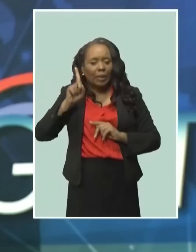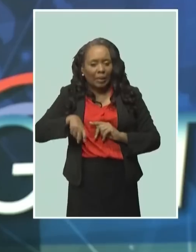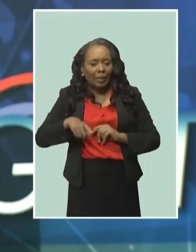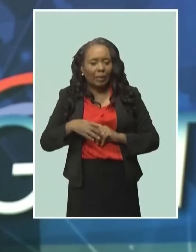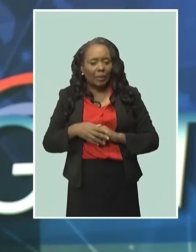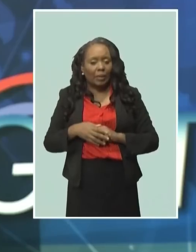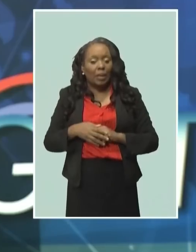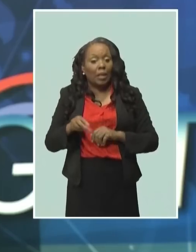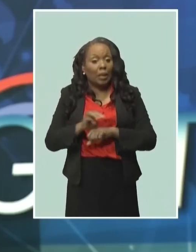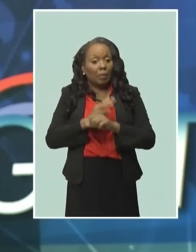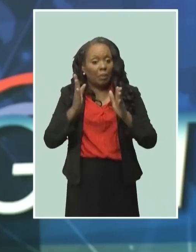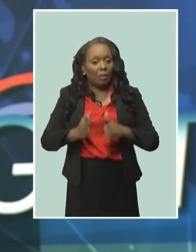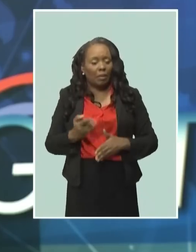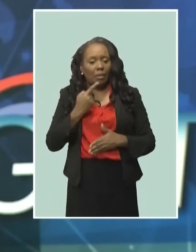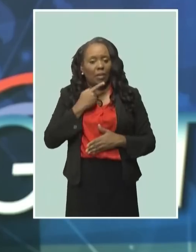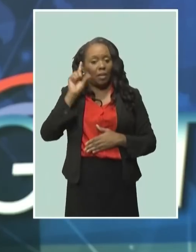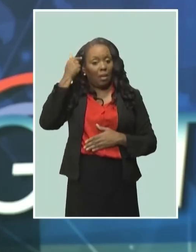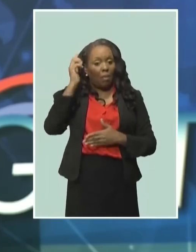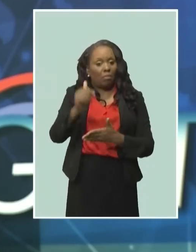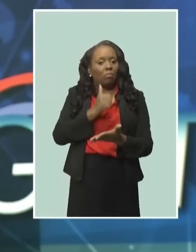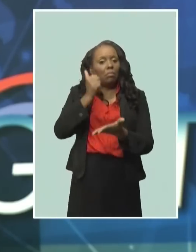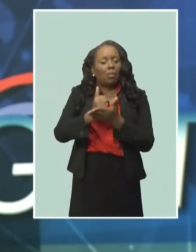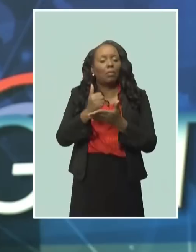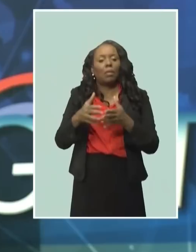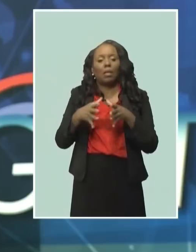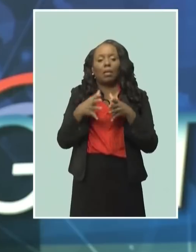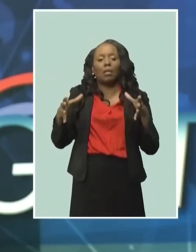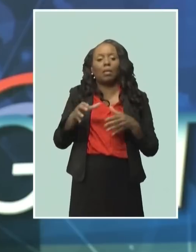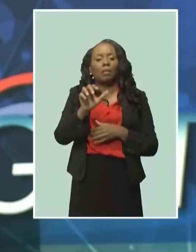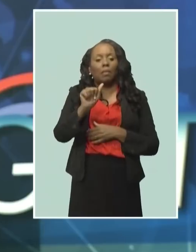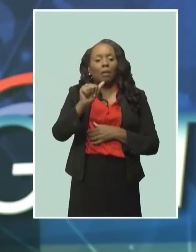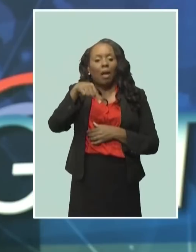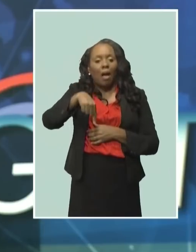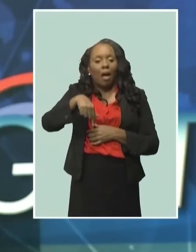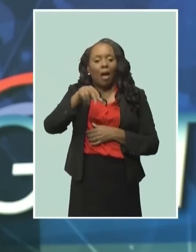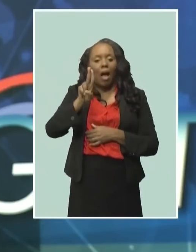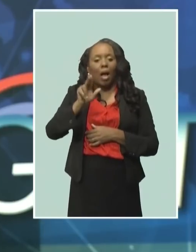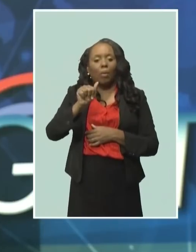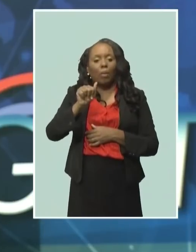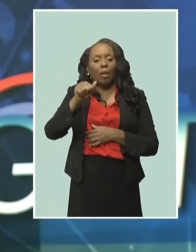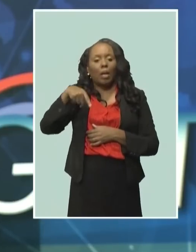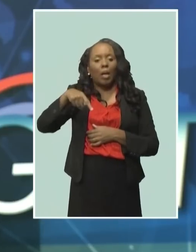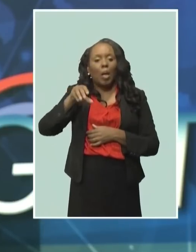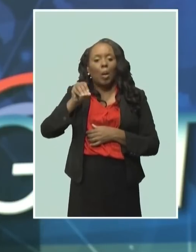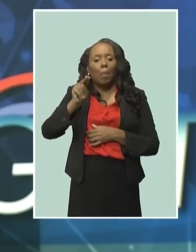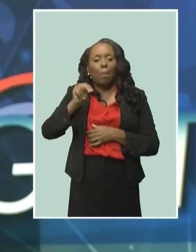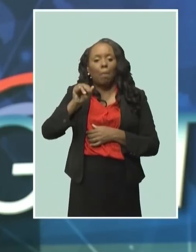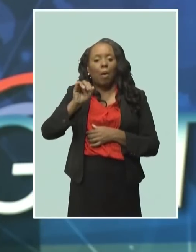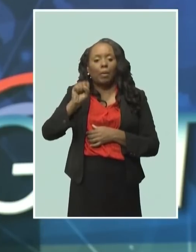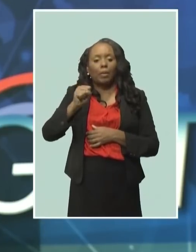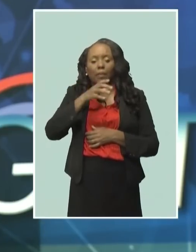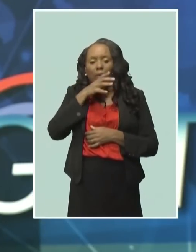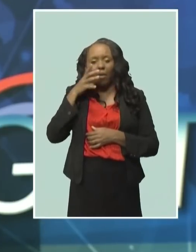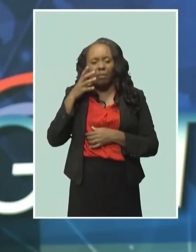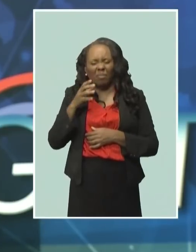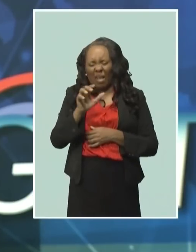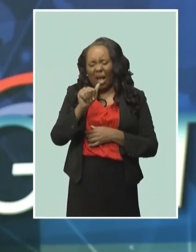year. The minister says with Cabinet's approval, a number of aquaponics farms will be set up in each